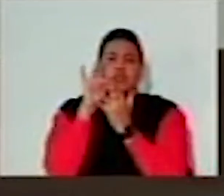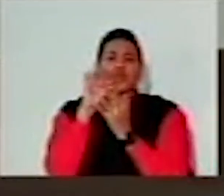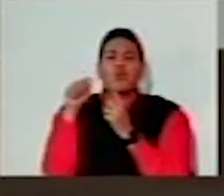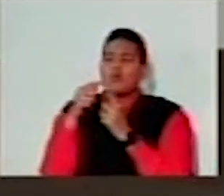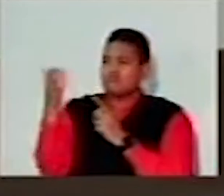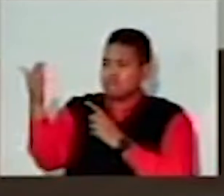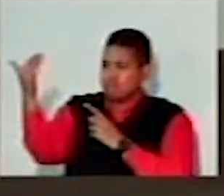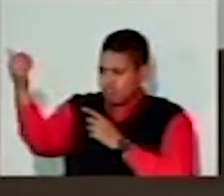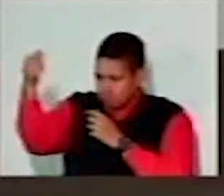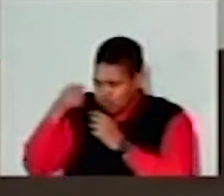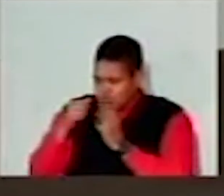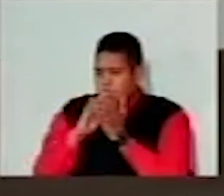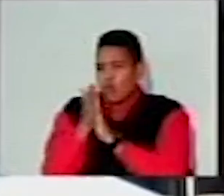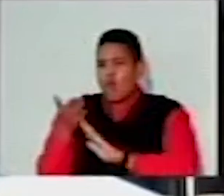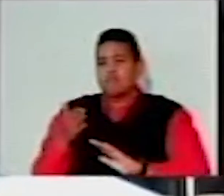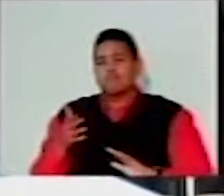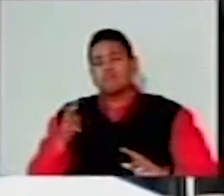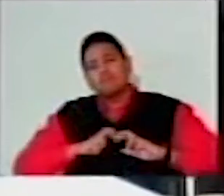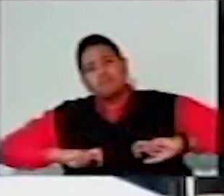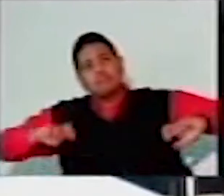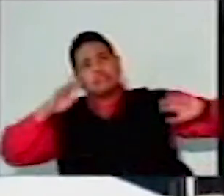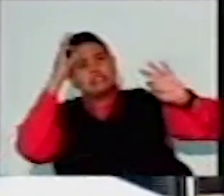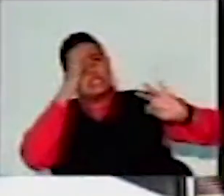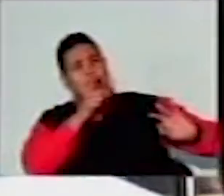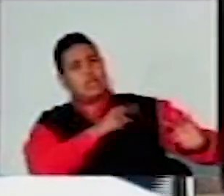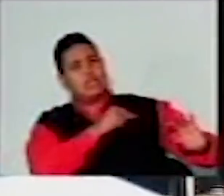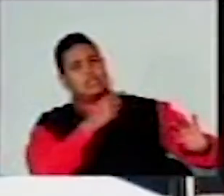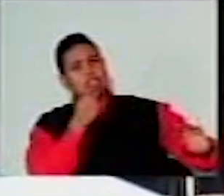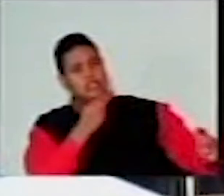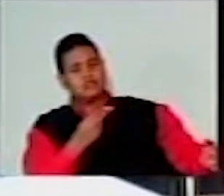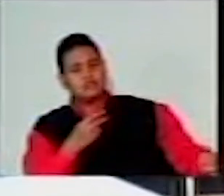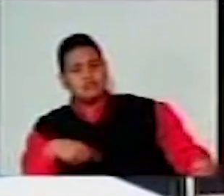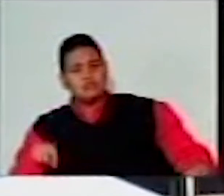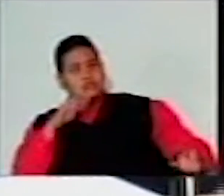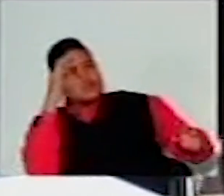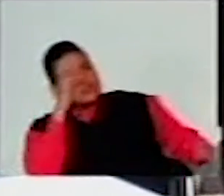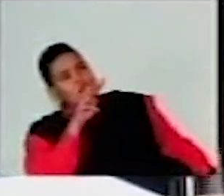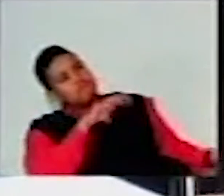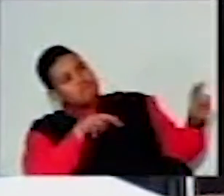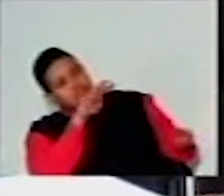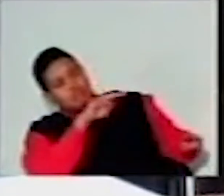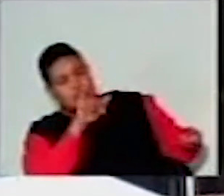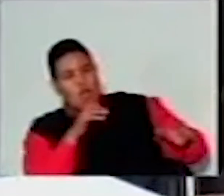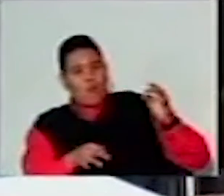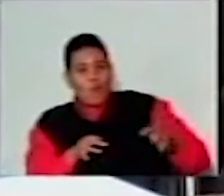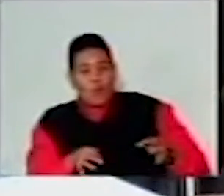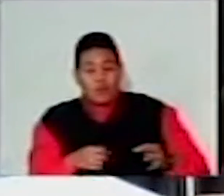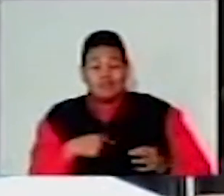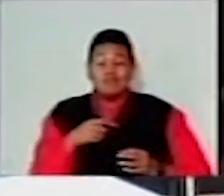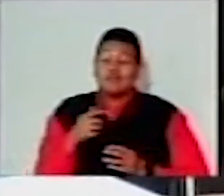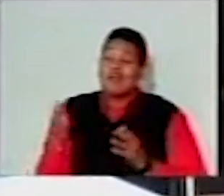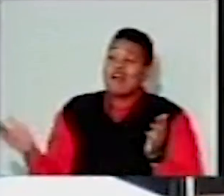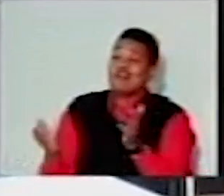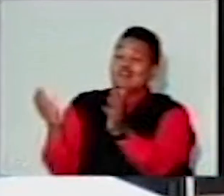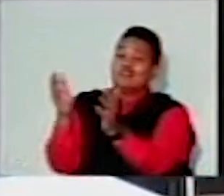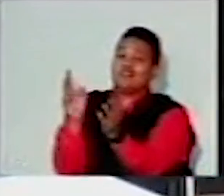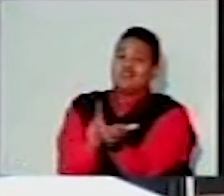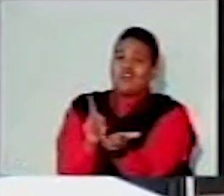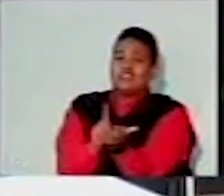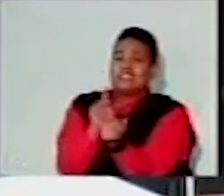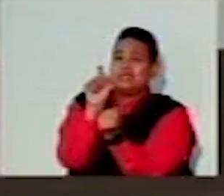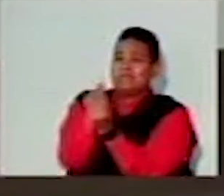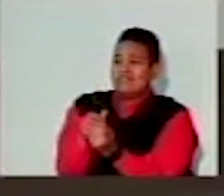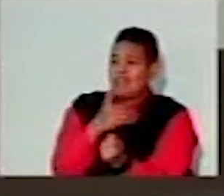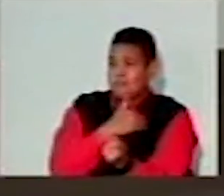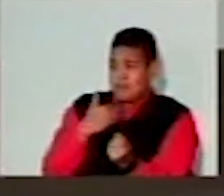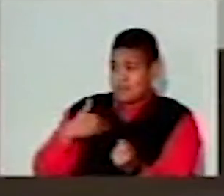called upon as jurors. And I urge members of parliament, and the doctors in particular, when